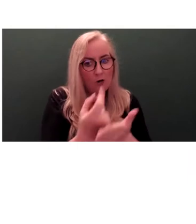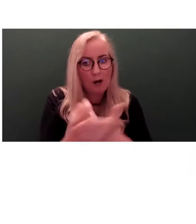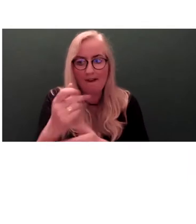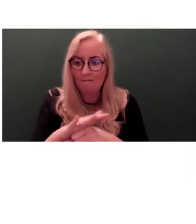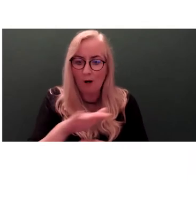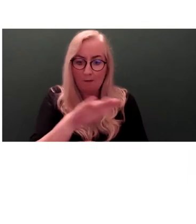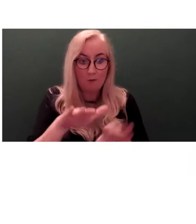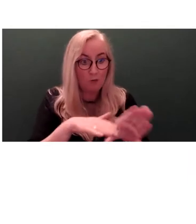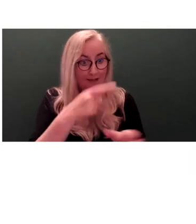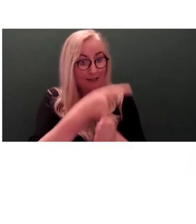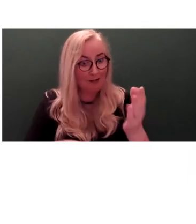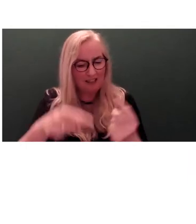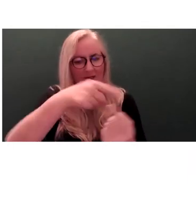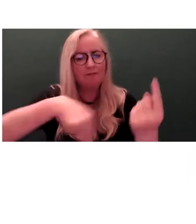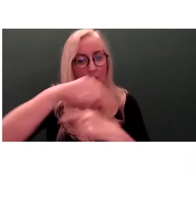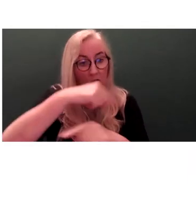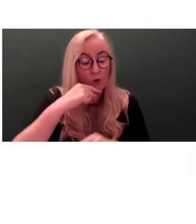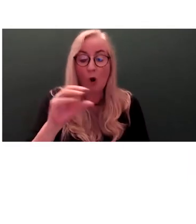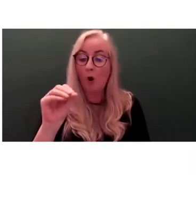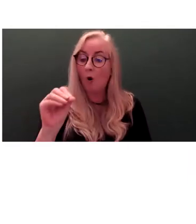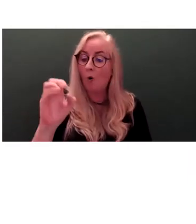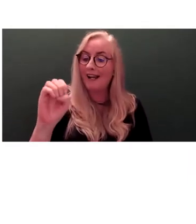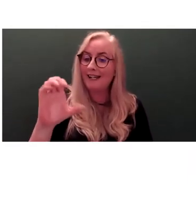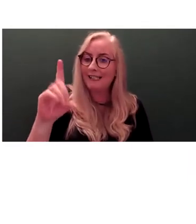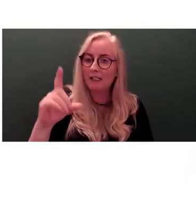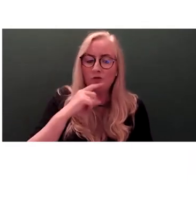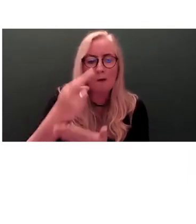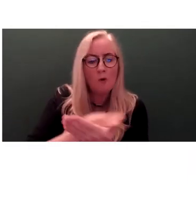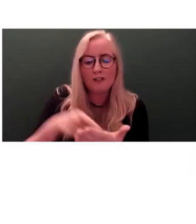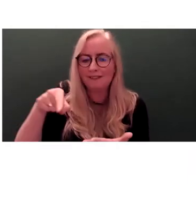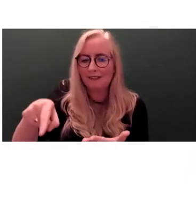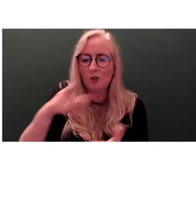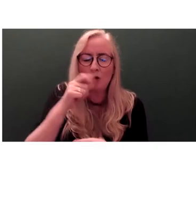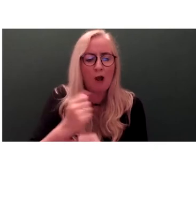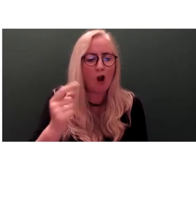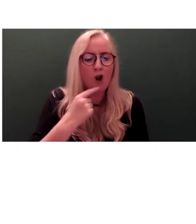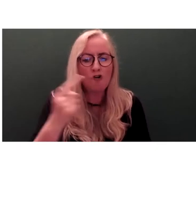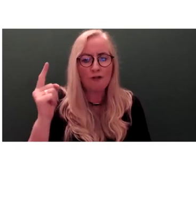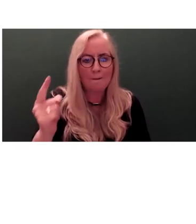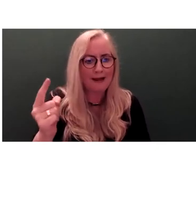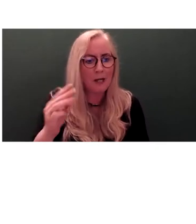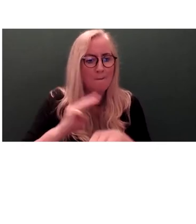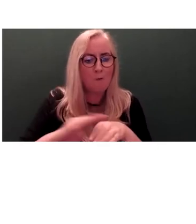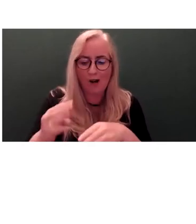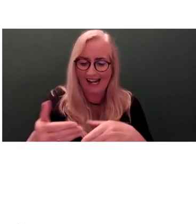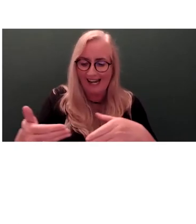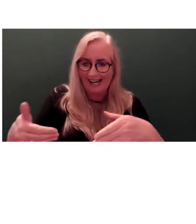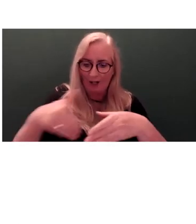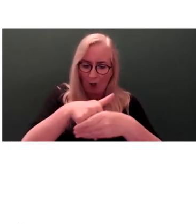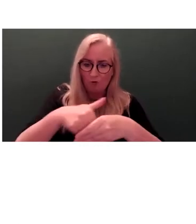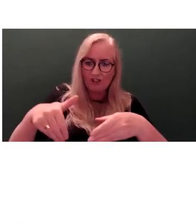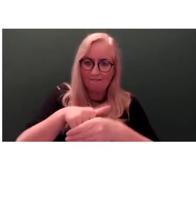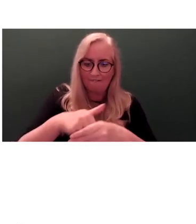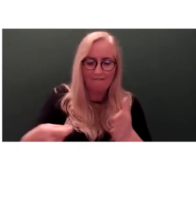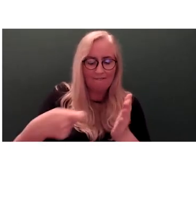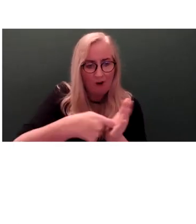disabilities. I think the OECD report talked about a recommendation of a more inclusive further